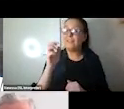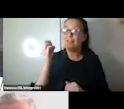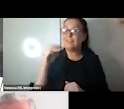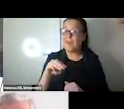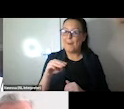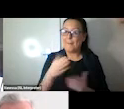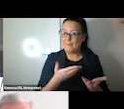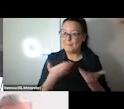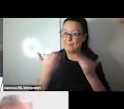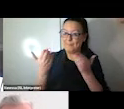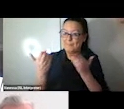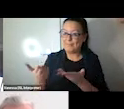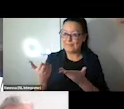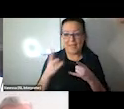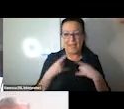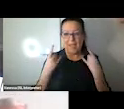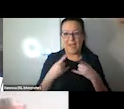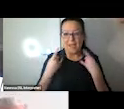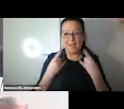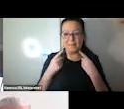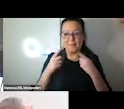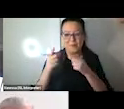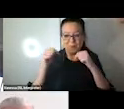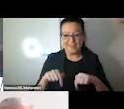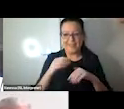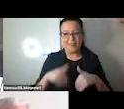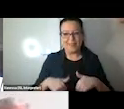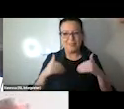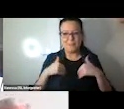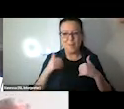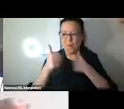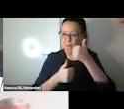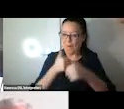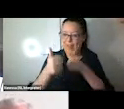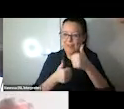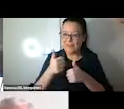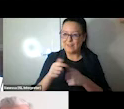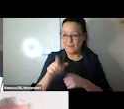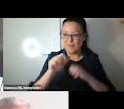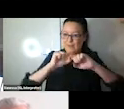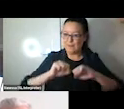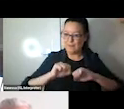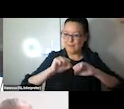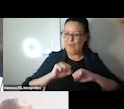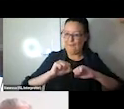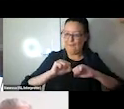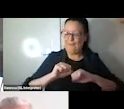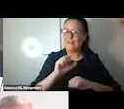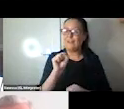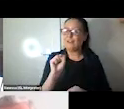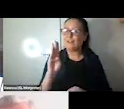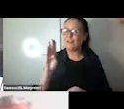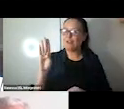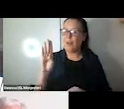out on this, delighted to have you here this morning, and well done on chairing this subcommittee for the